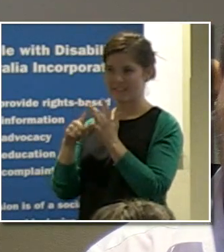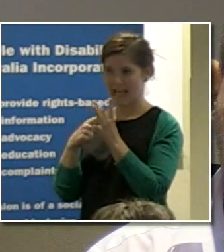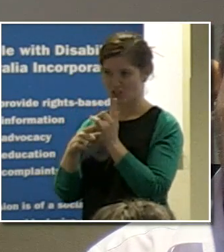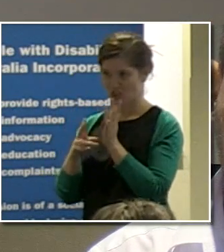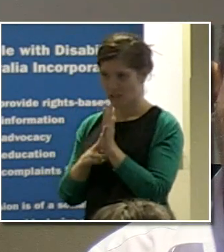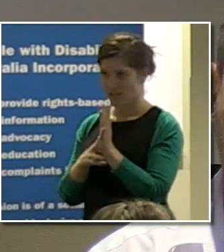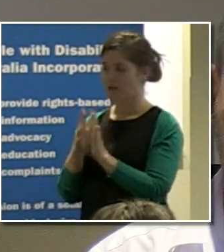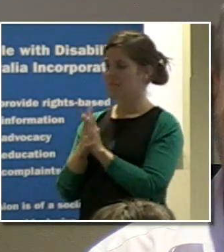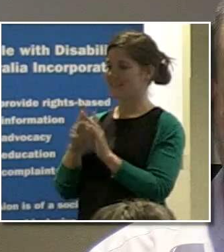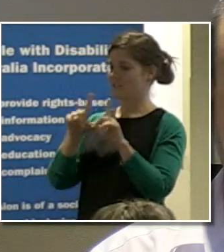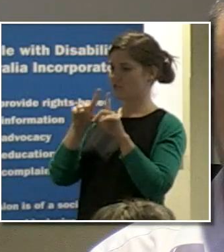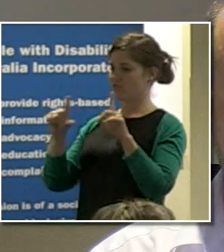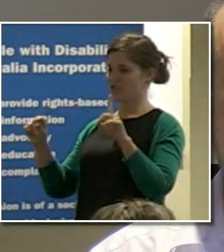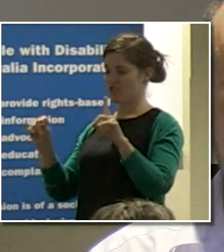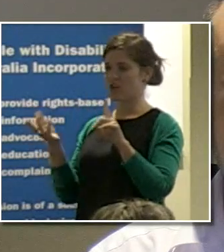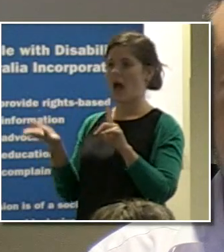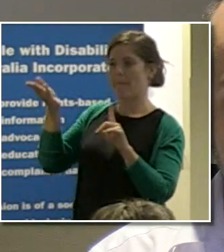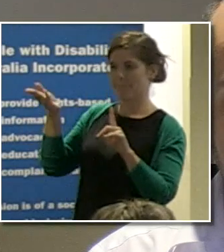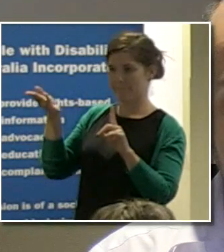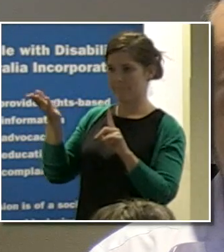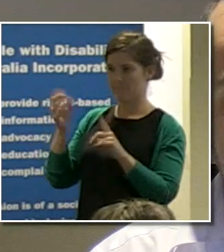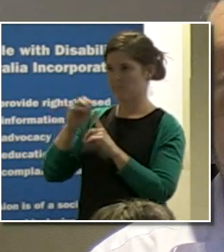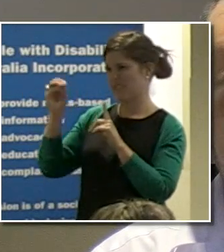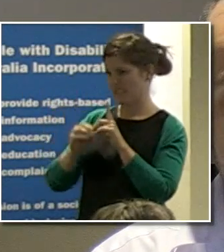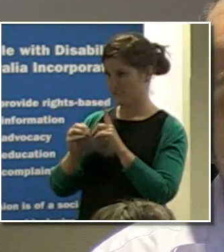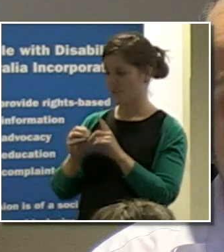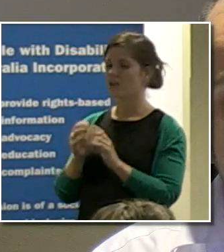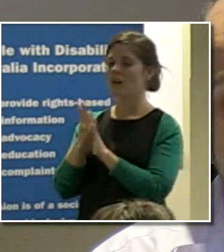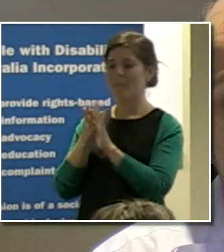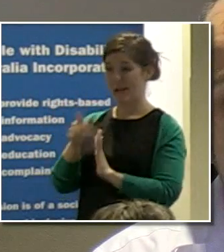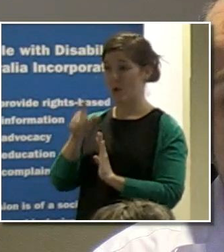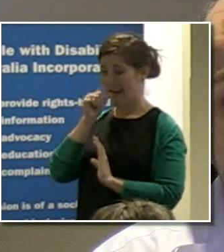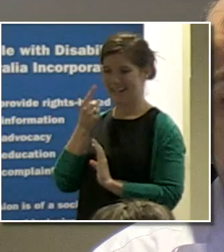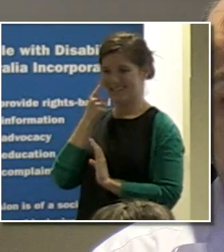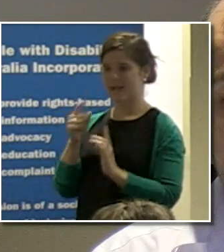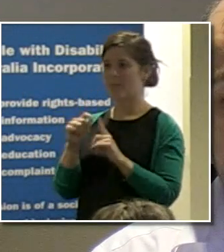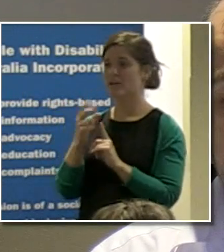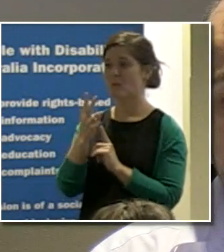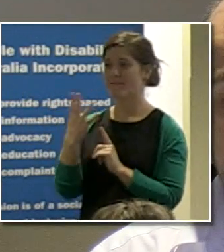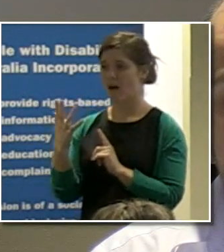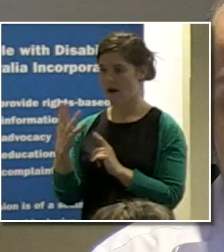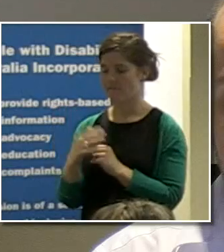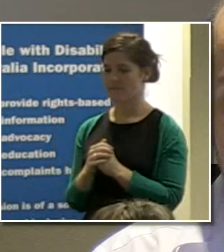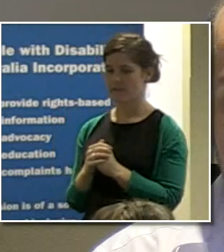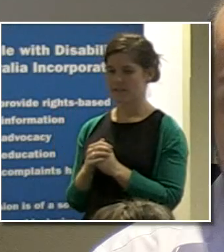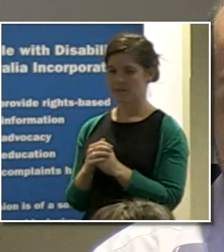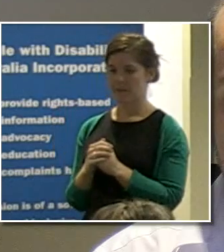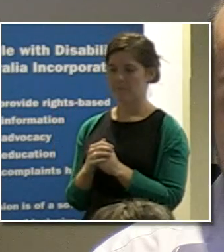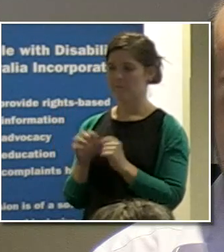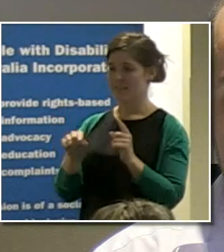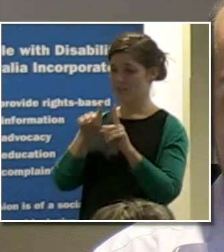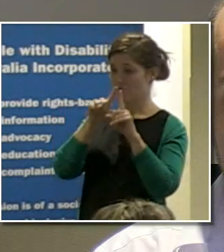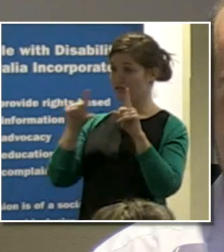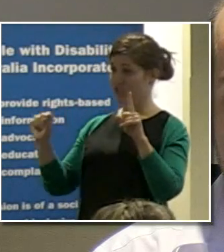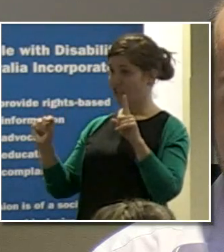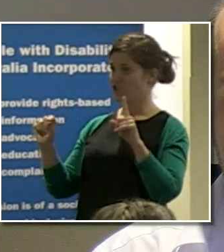increase the depreciation that was claimed. So on page 25, you'll see that the